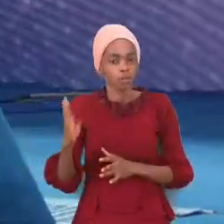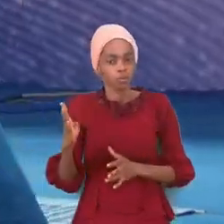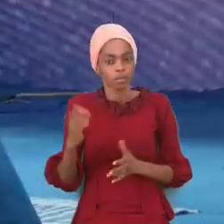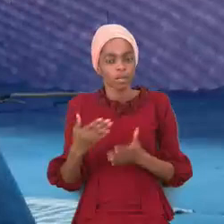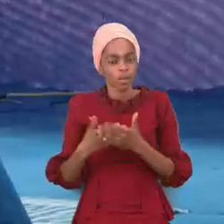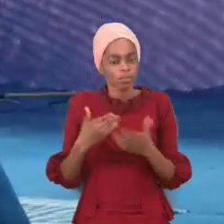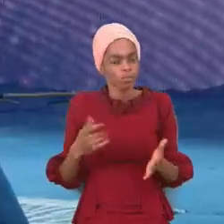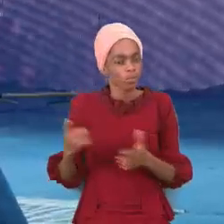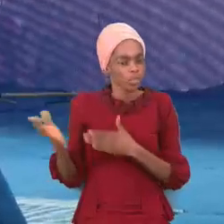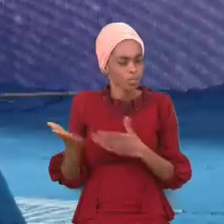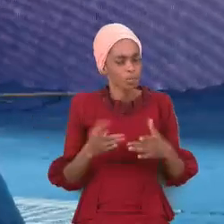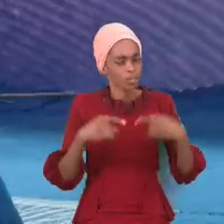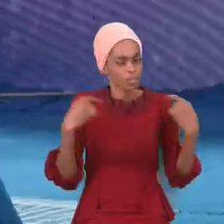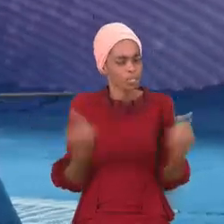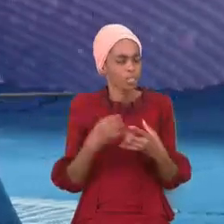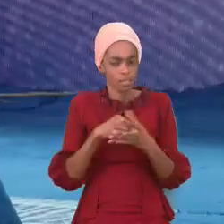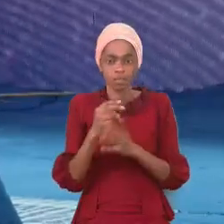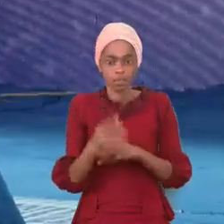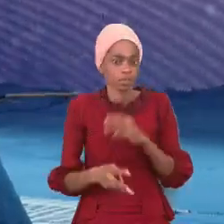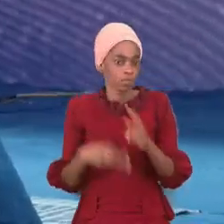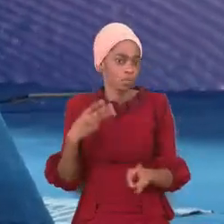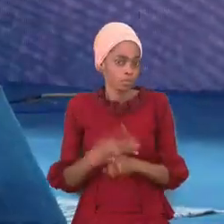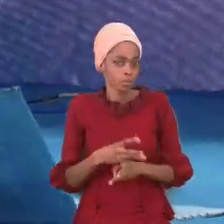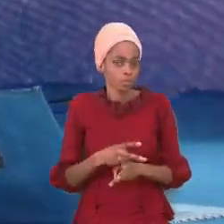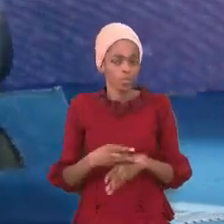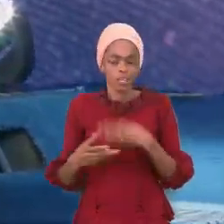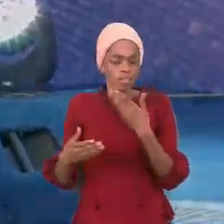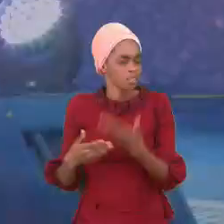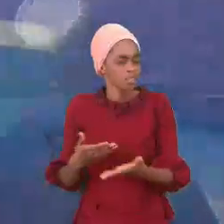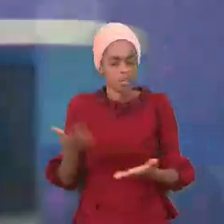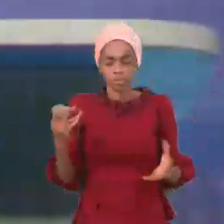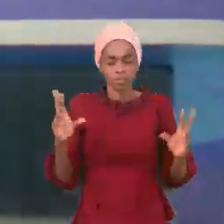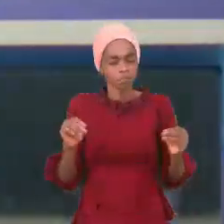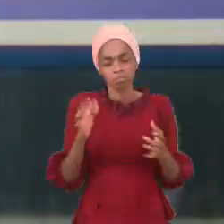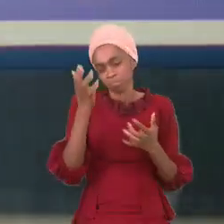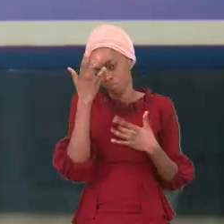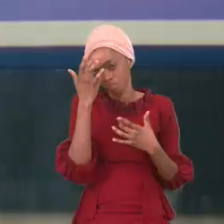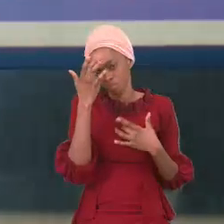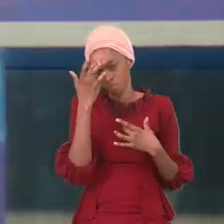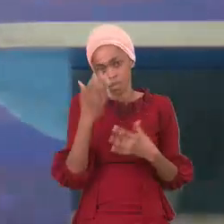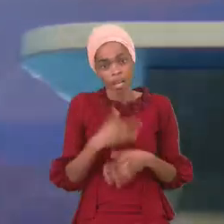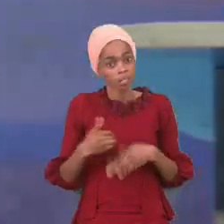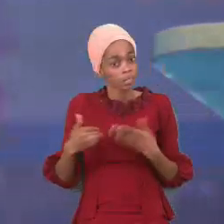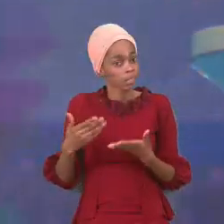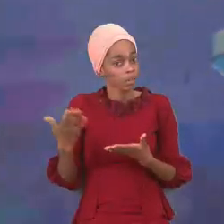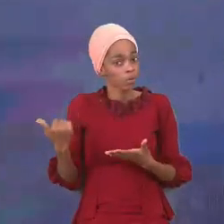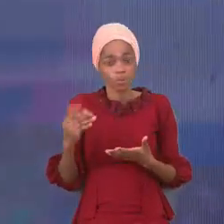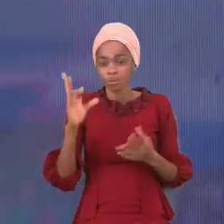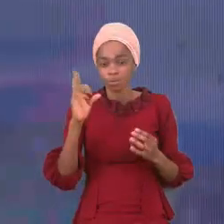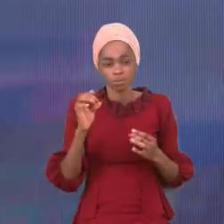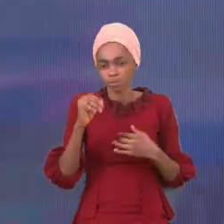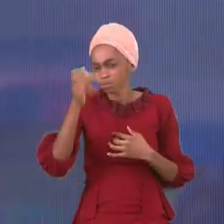brought sin into the world, there was no sickness, and there was no